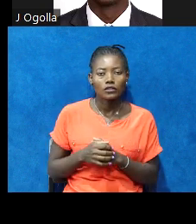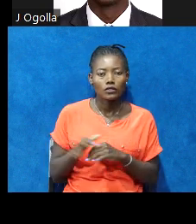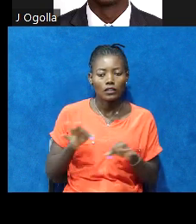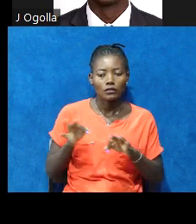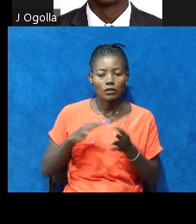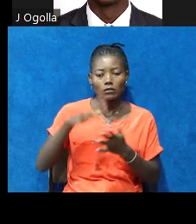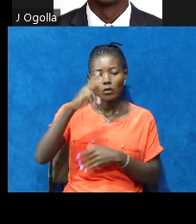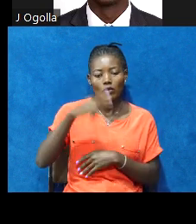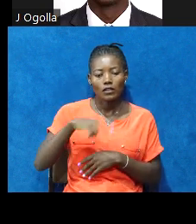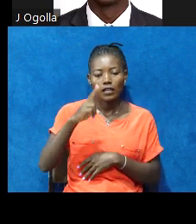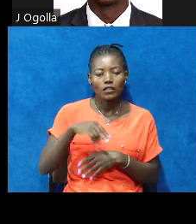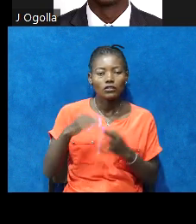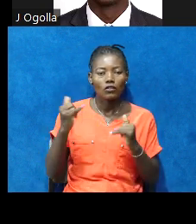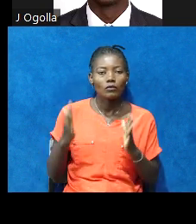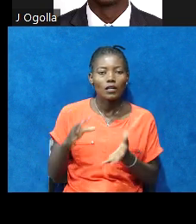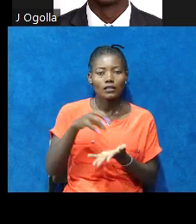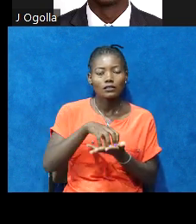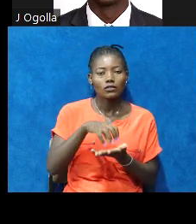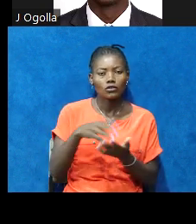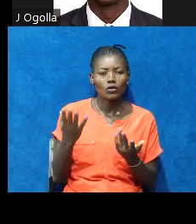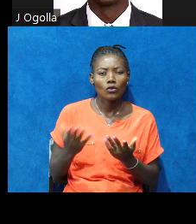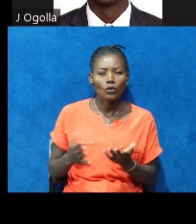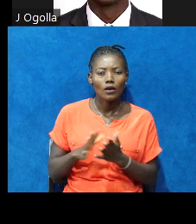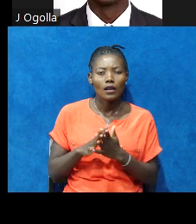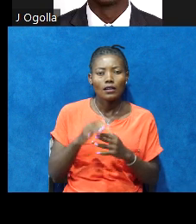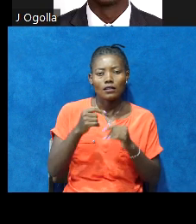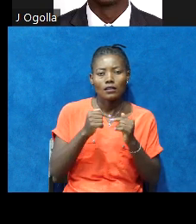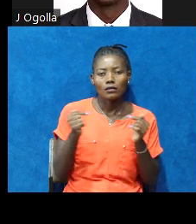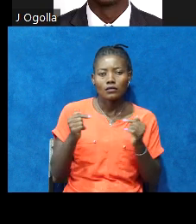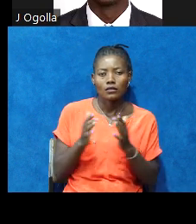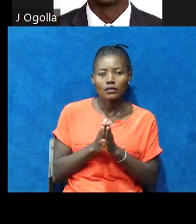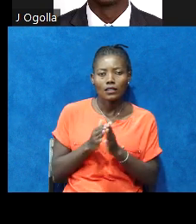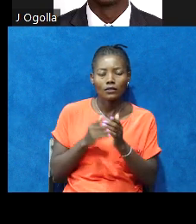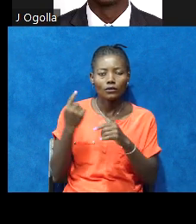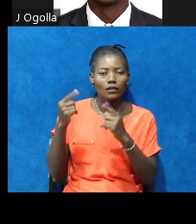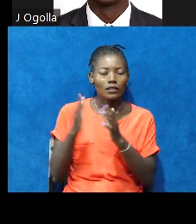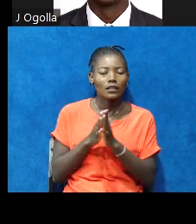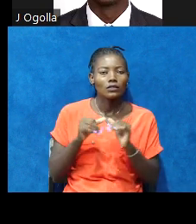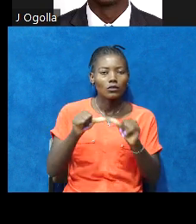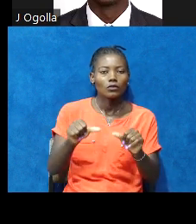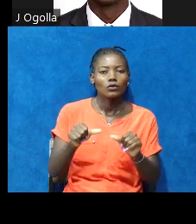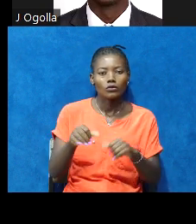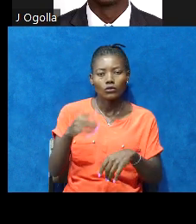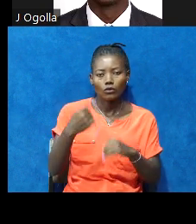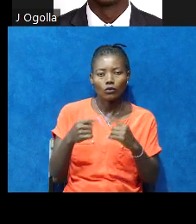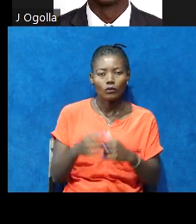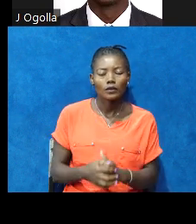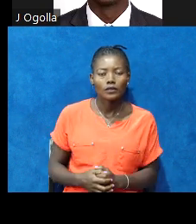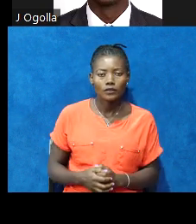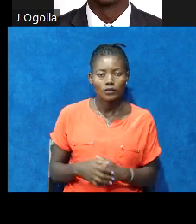Kindly emphasize more on the attitude of players in a situation where the opponents are leading and the game is still on. Okay,